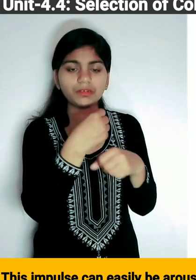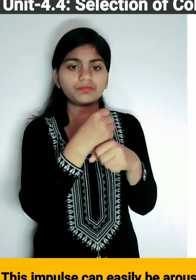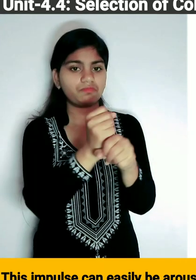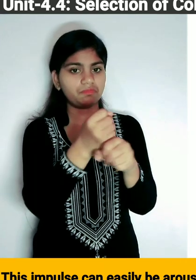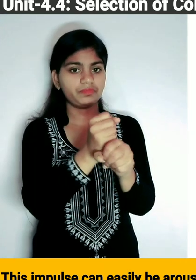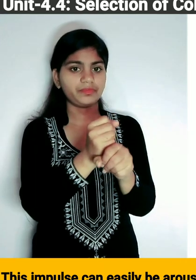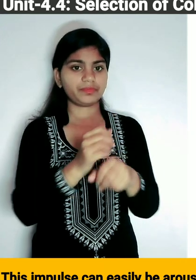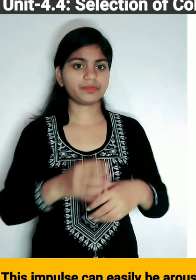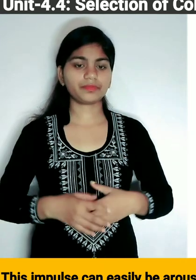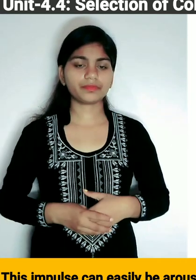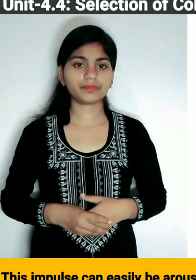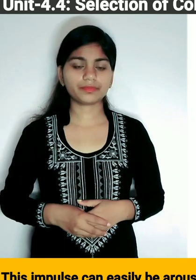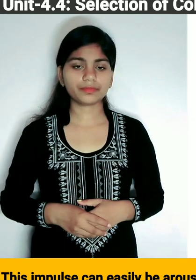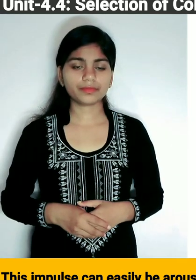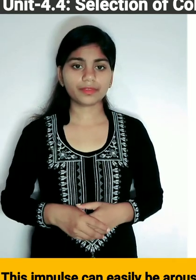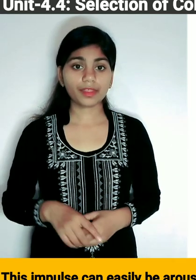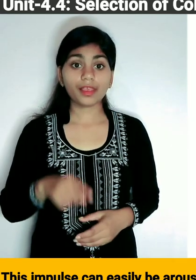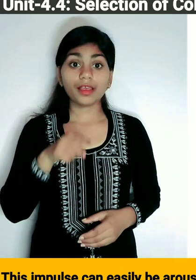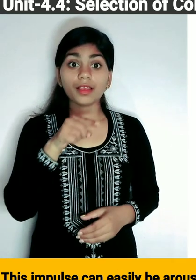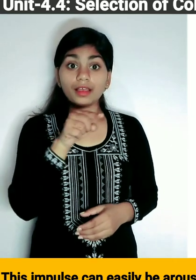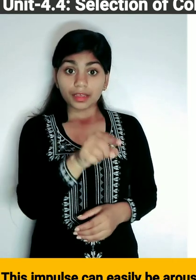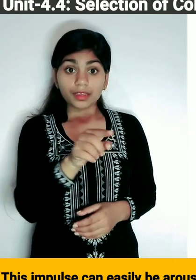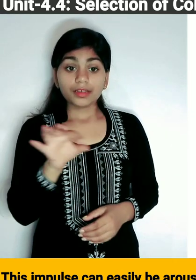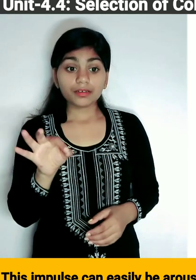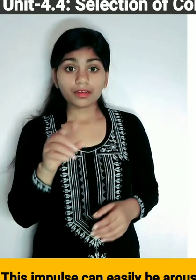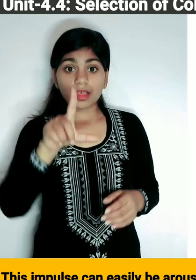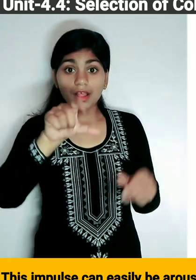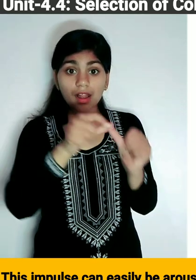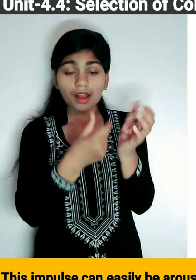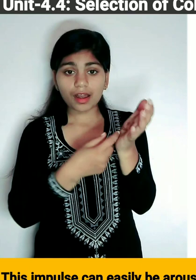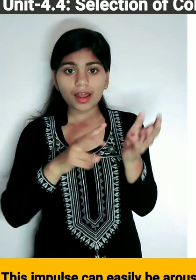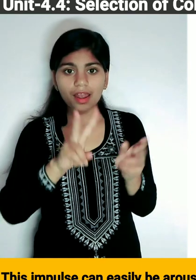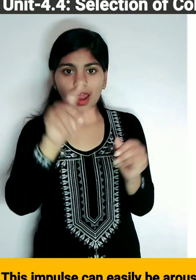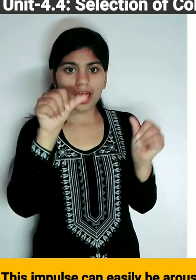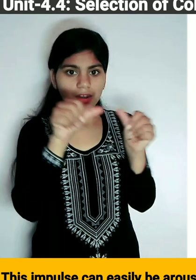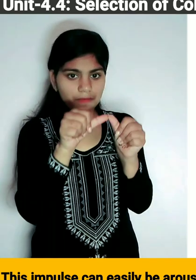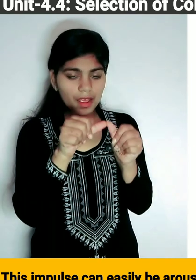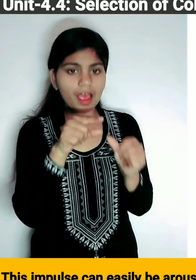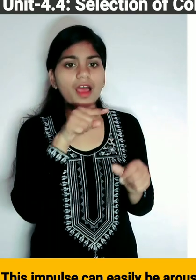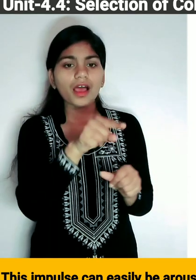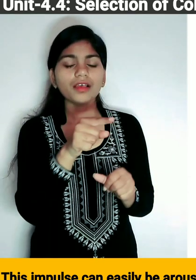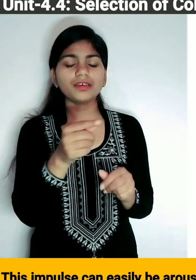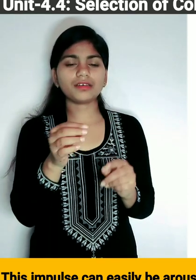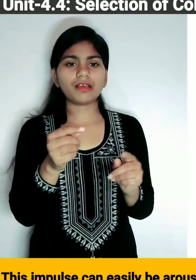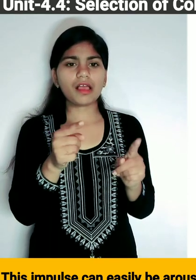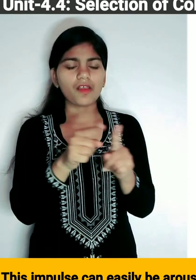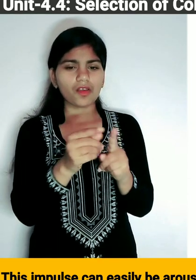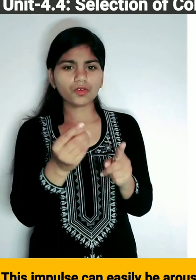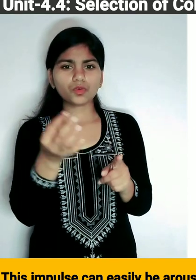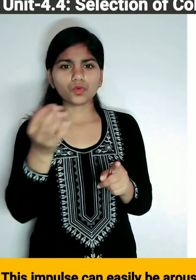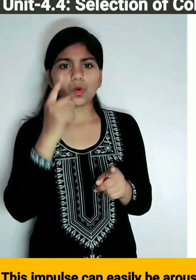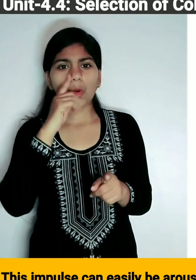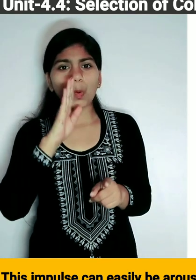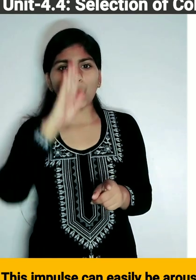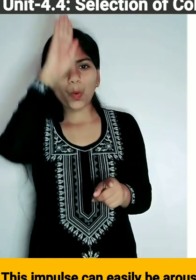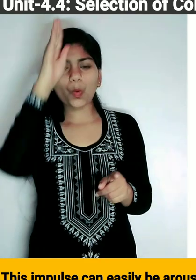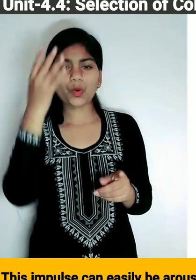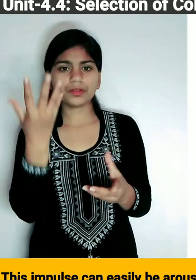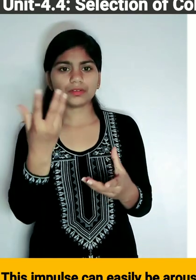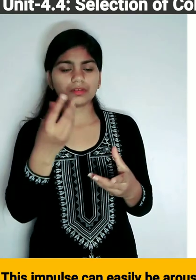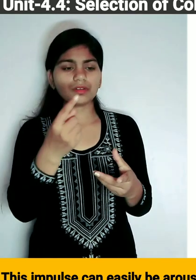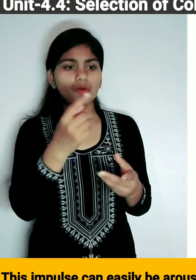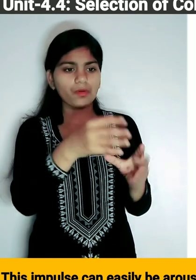This impulse can easily be aroused simply by dequeening the